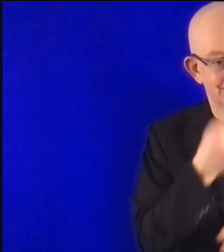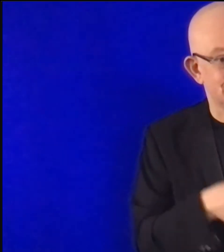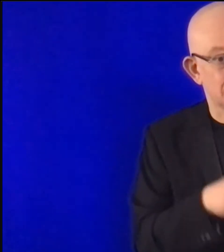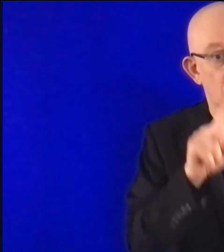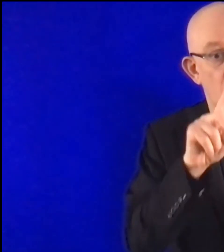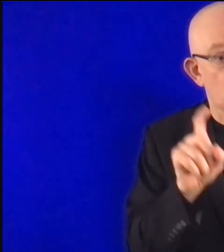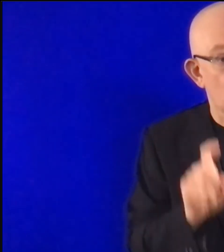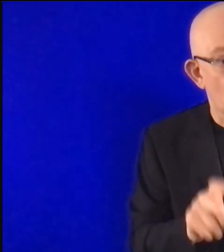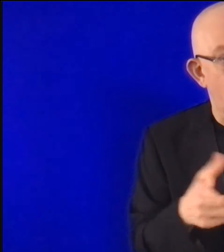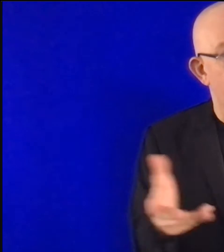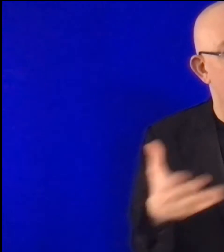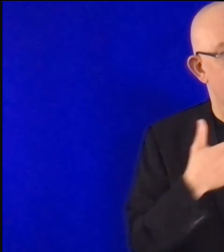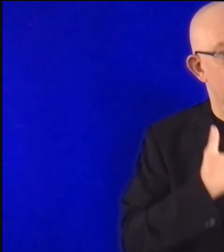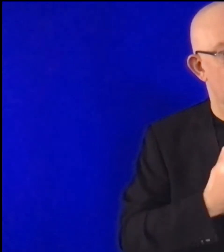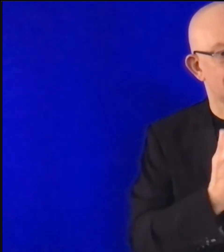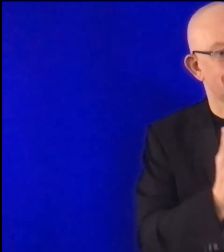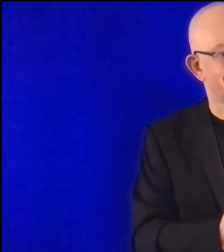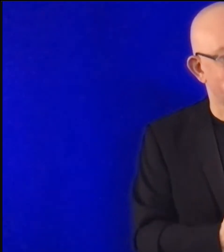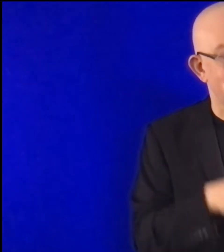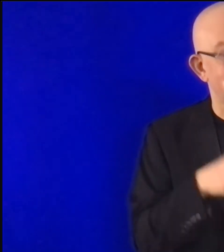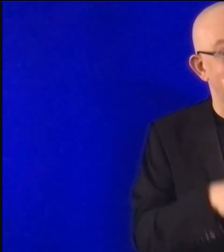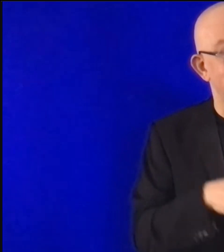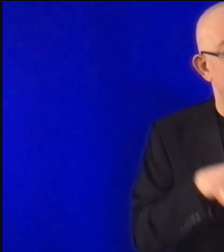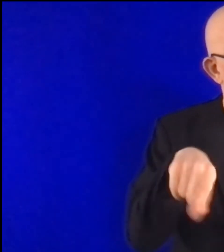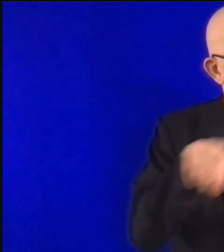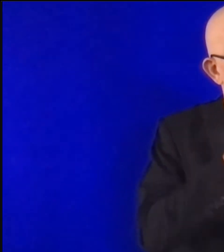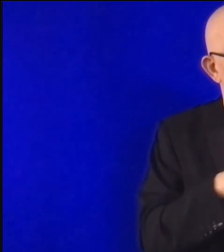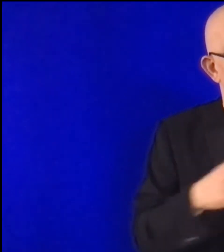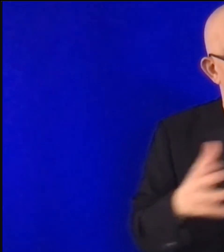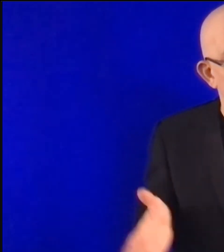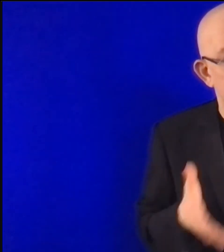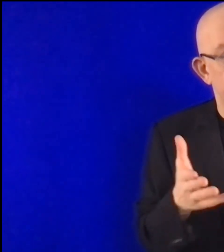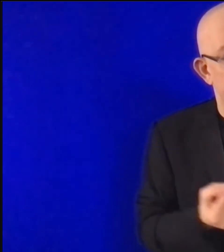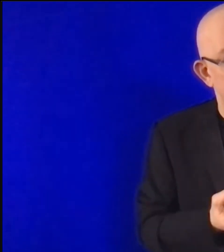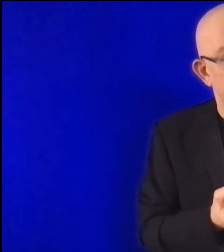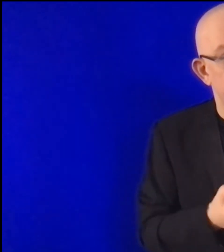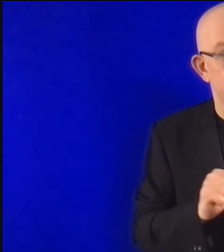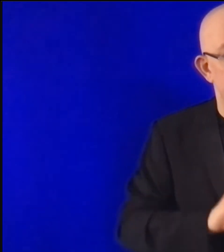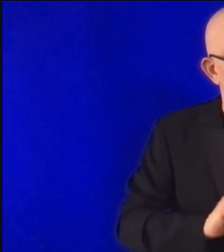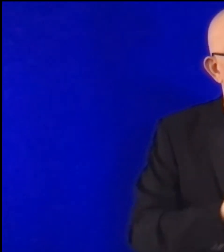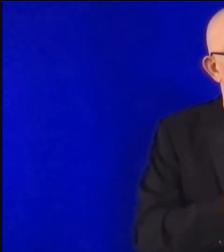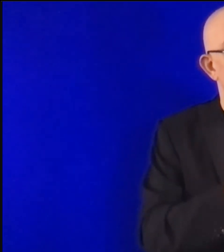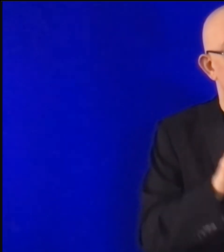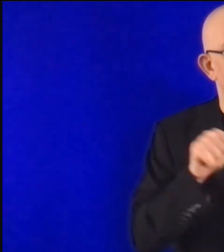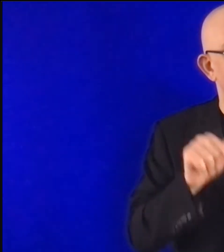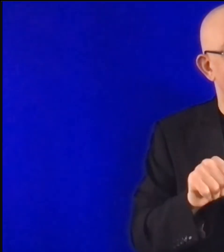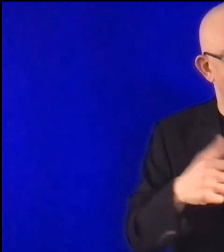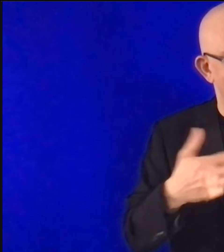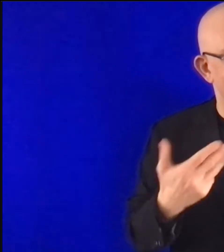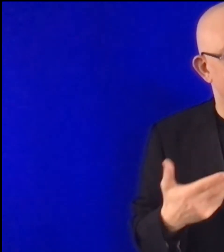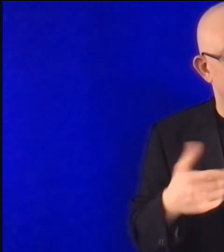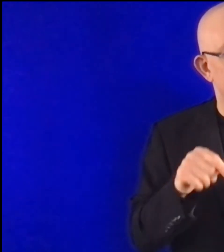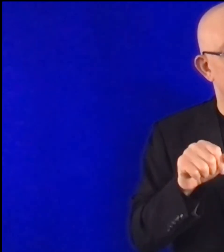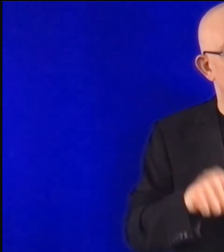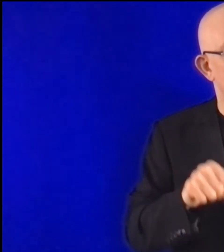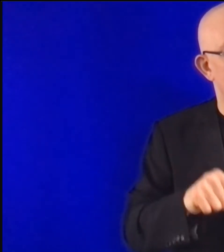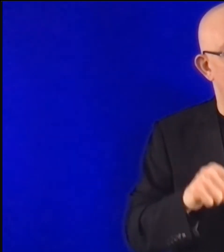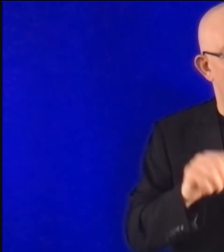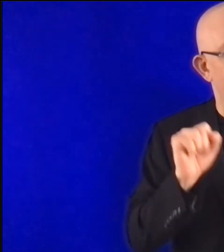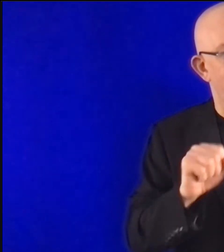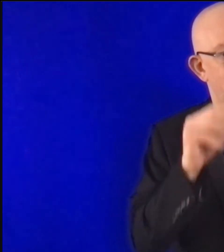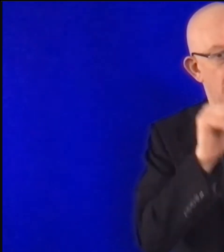whether my education or employability or leisure or my independent living, it is based on my capacity, which is developed only by